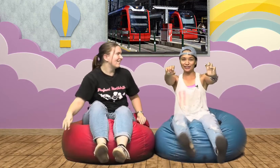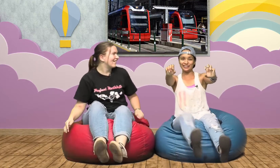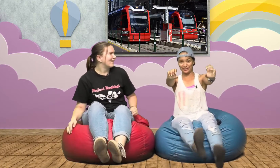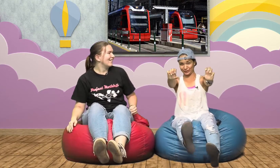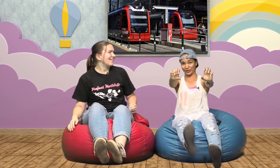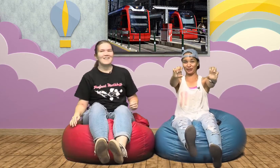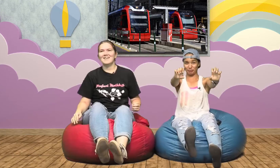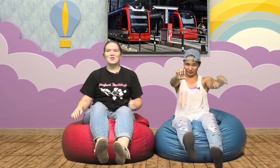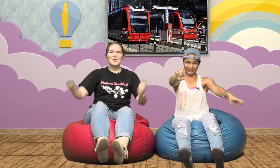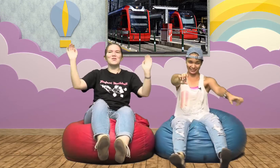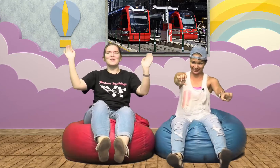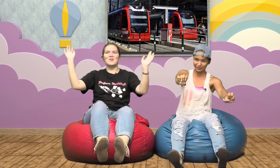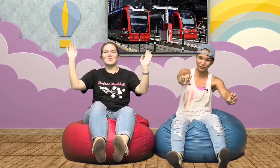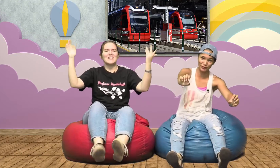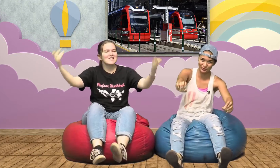my gosh.